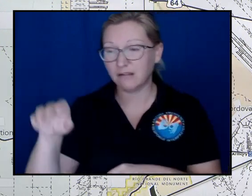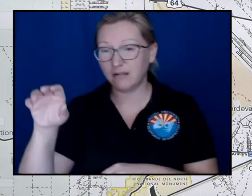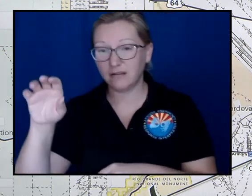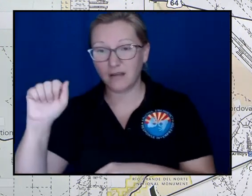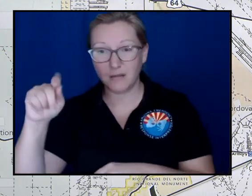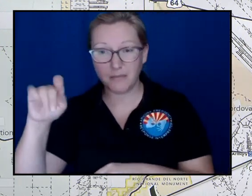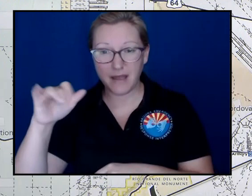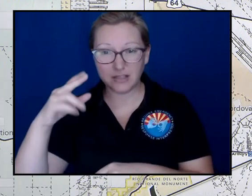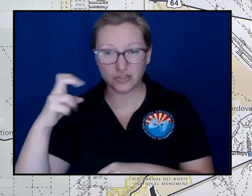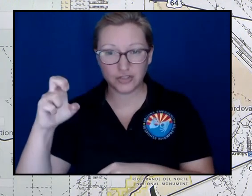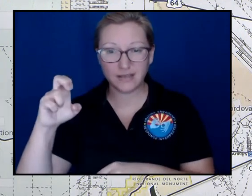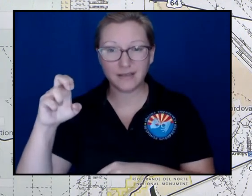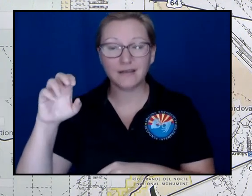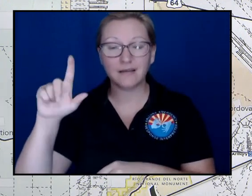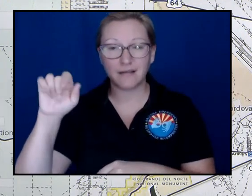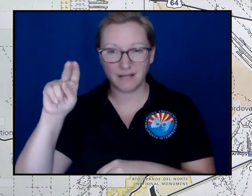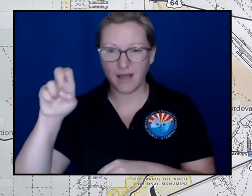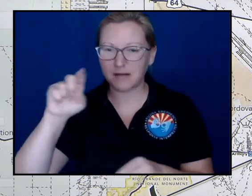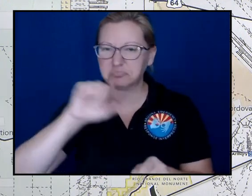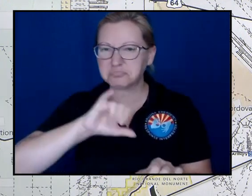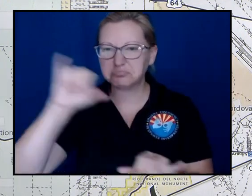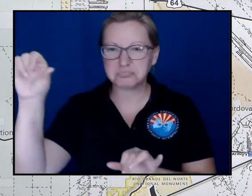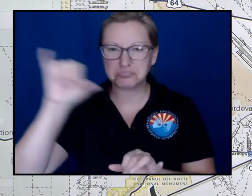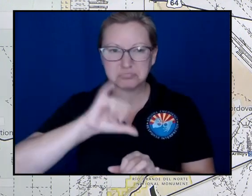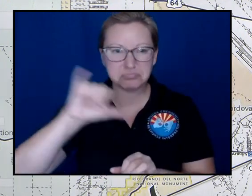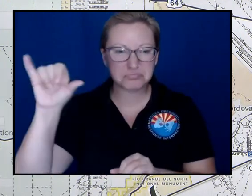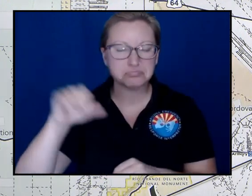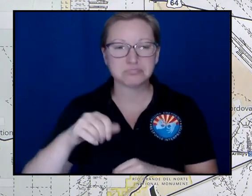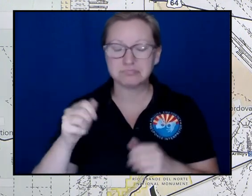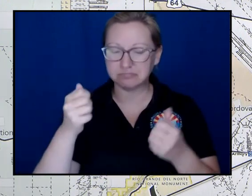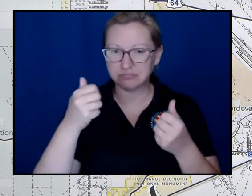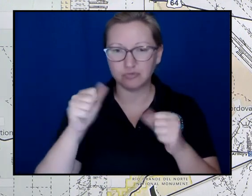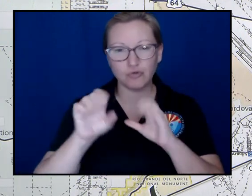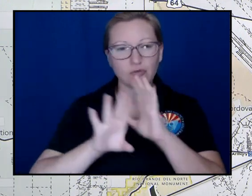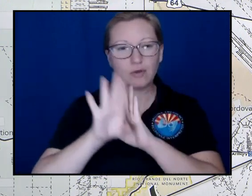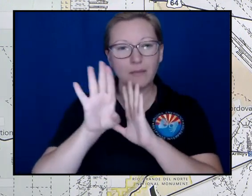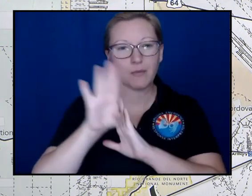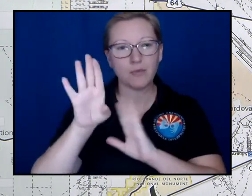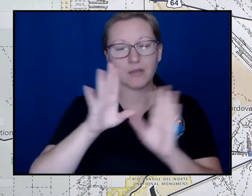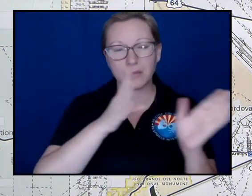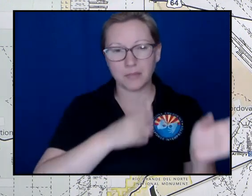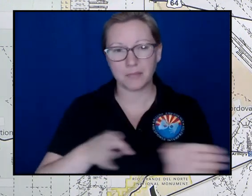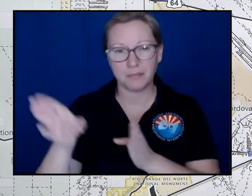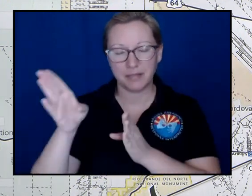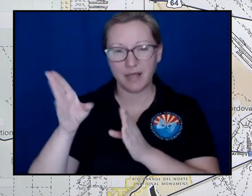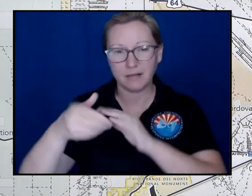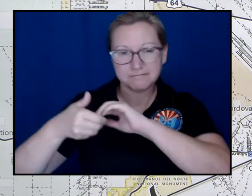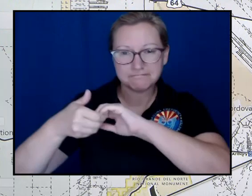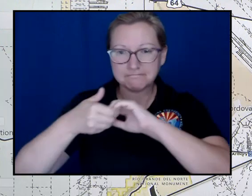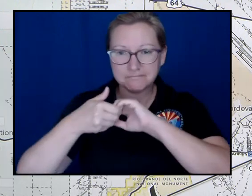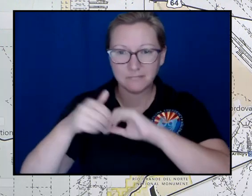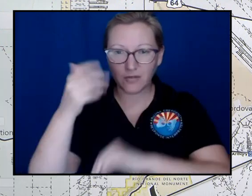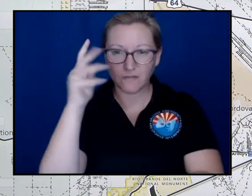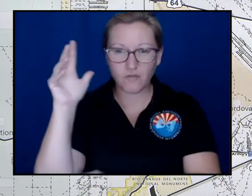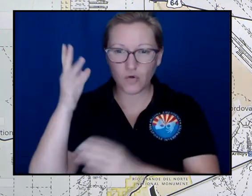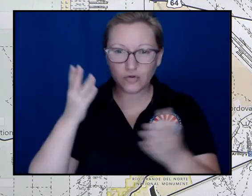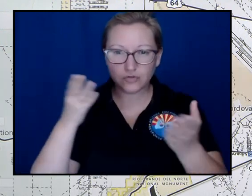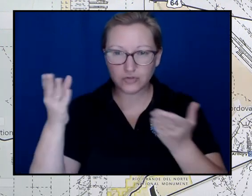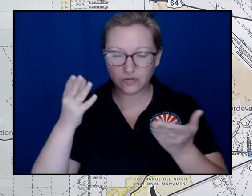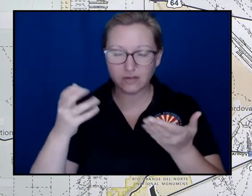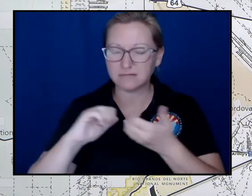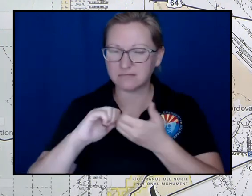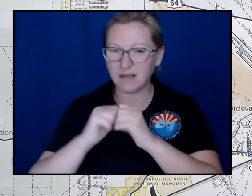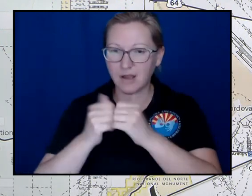then we're trying to come up with a plan, working with the forest to haul out all this material to a